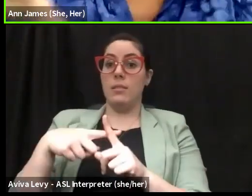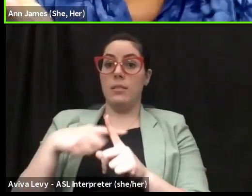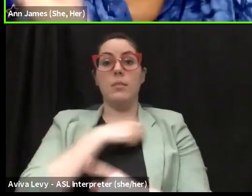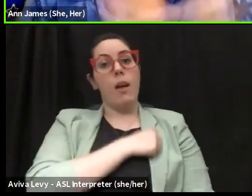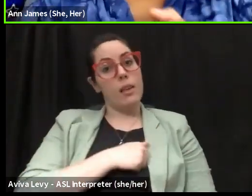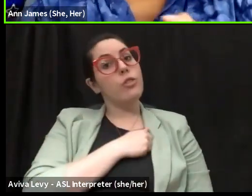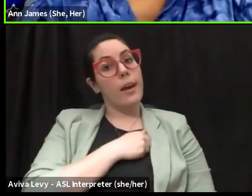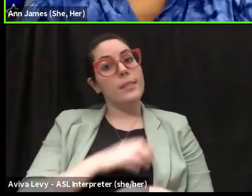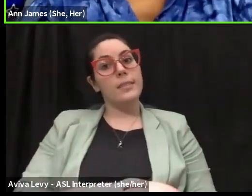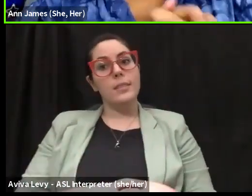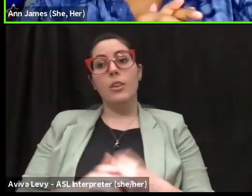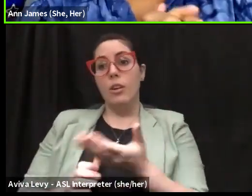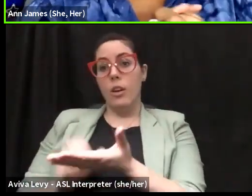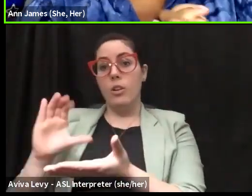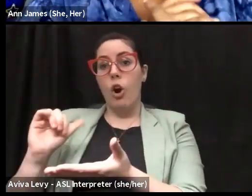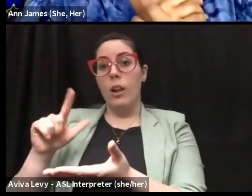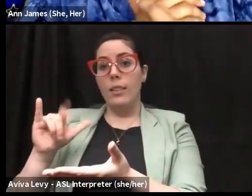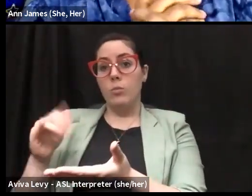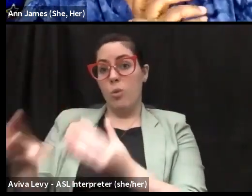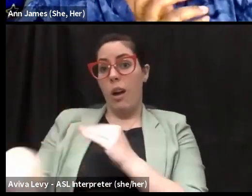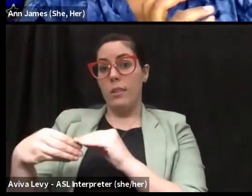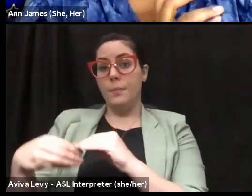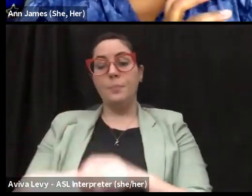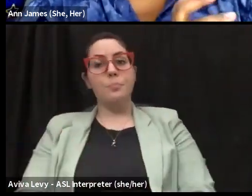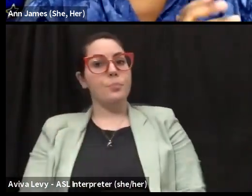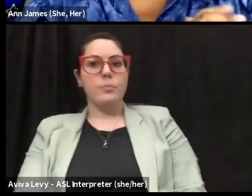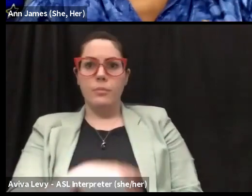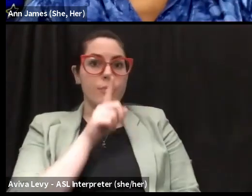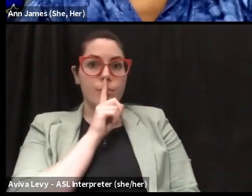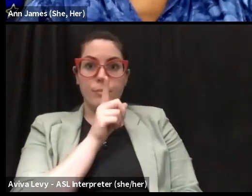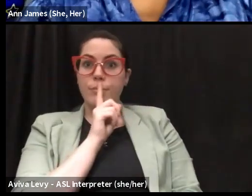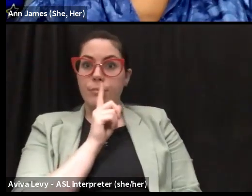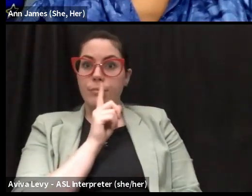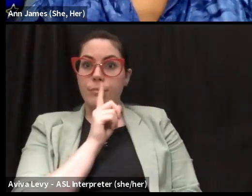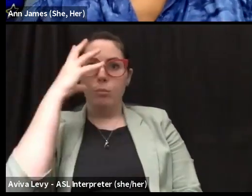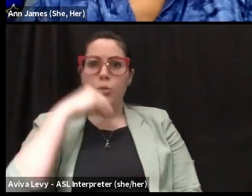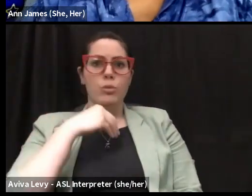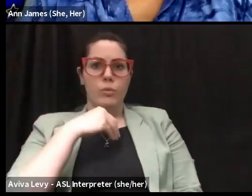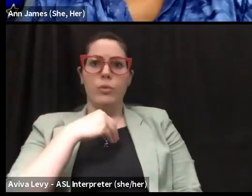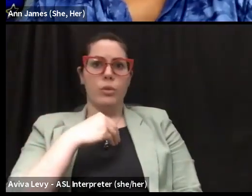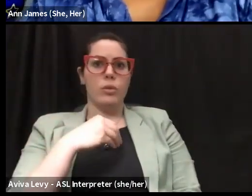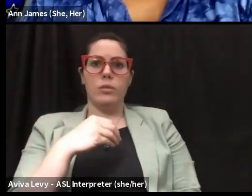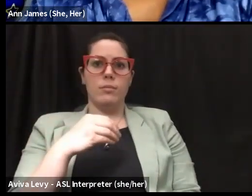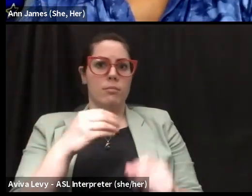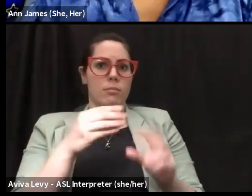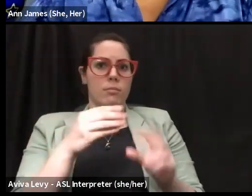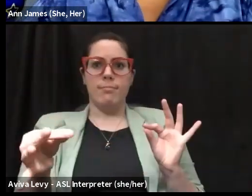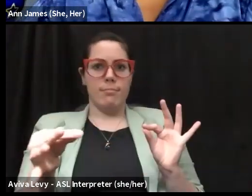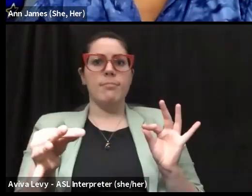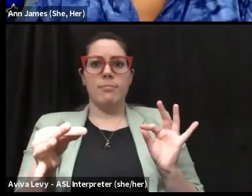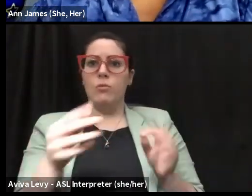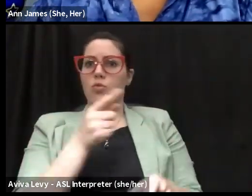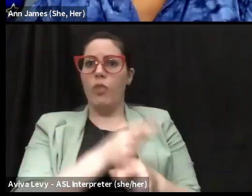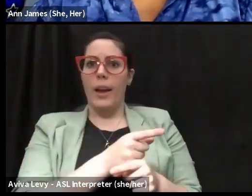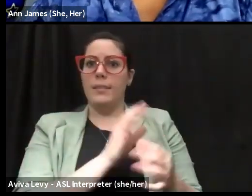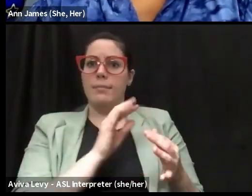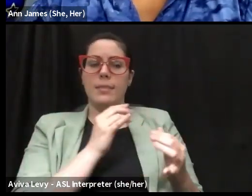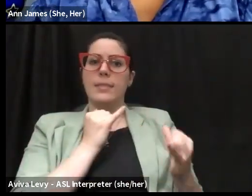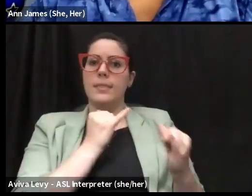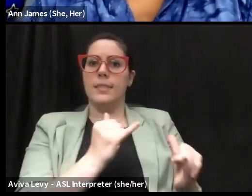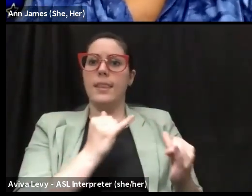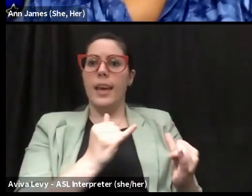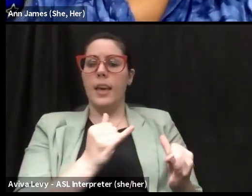Maybe, Carly, you can build on that. Yeah, that's really beautifully said, and just so resonant with how I'm feeling about